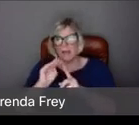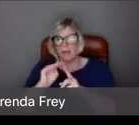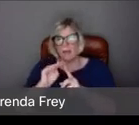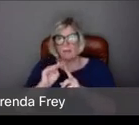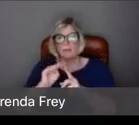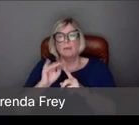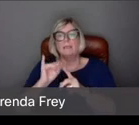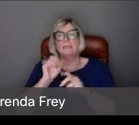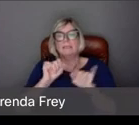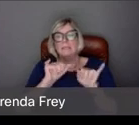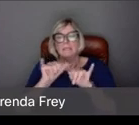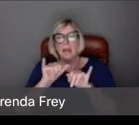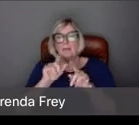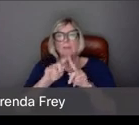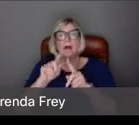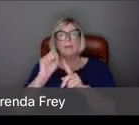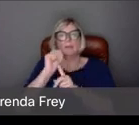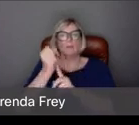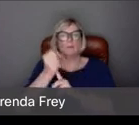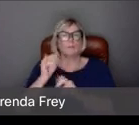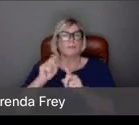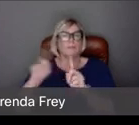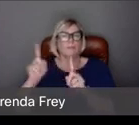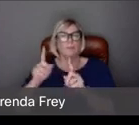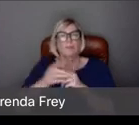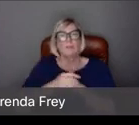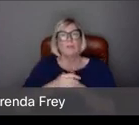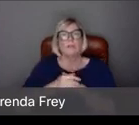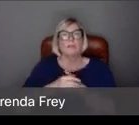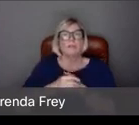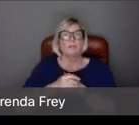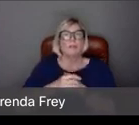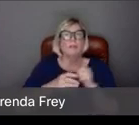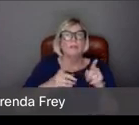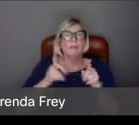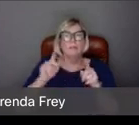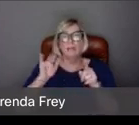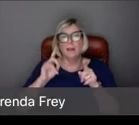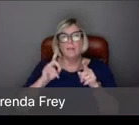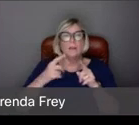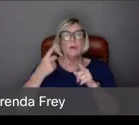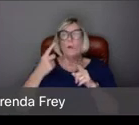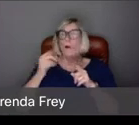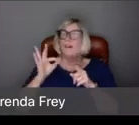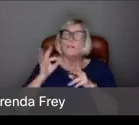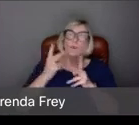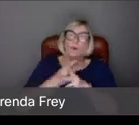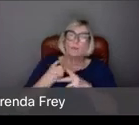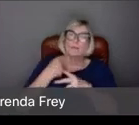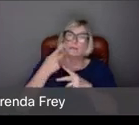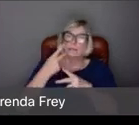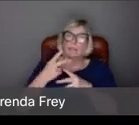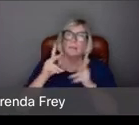is different. I'm trying to think what else in the last few days. One of the insidious ones we see is people that get